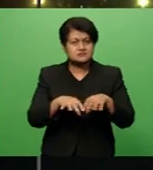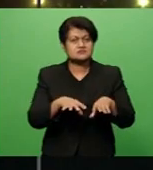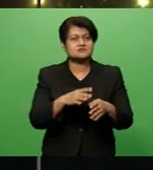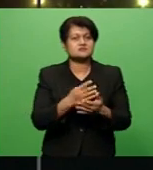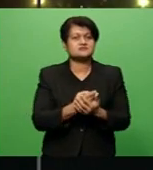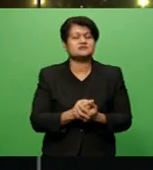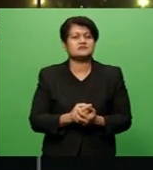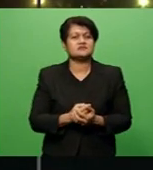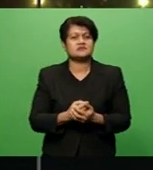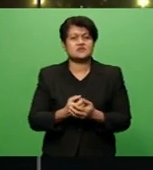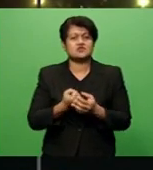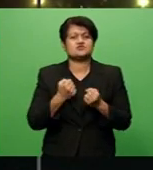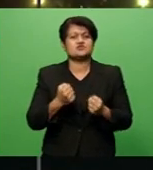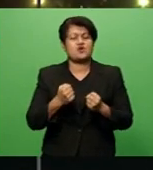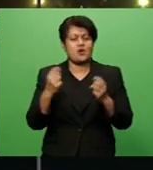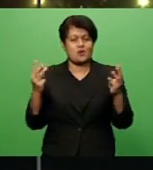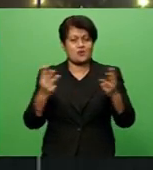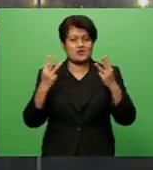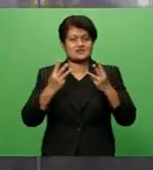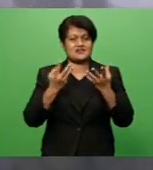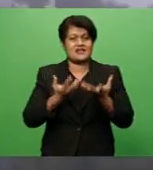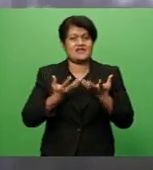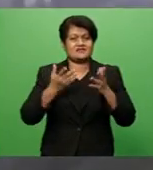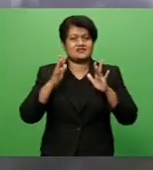heavy rain. Kelly Vadala reports.